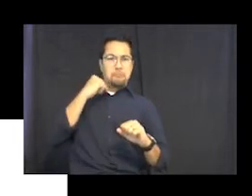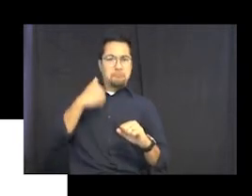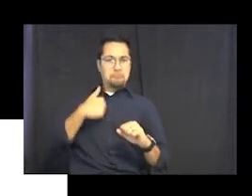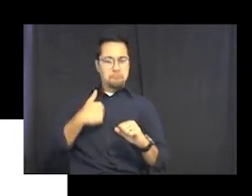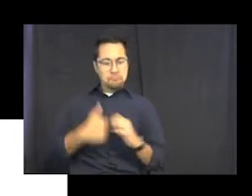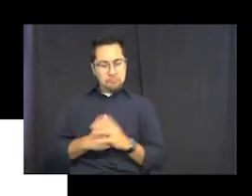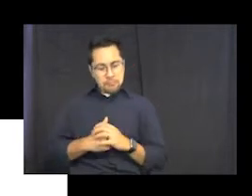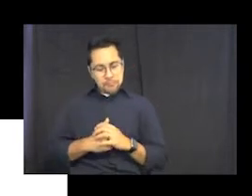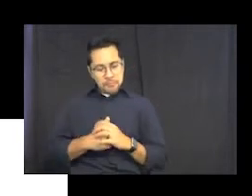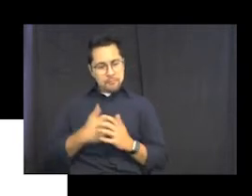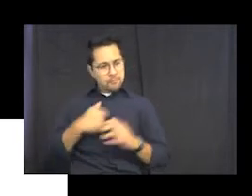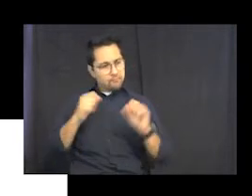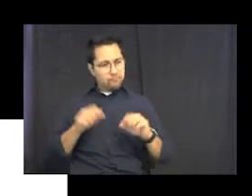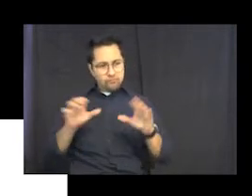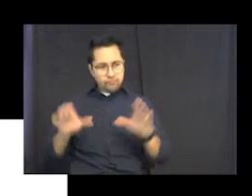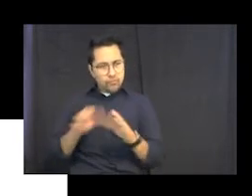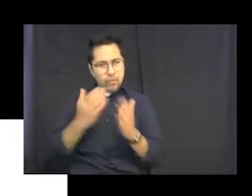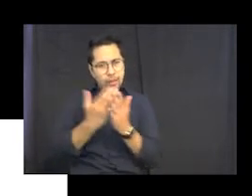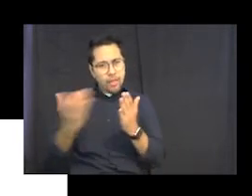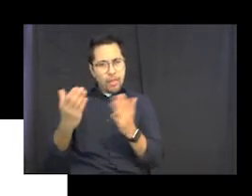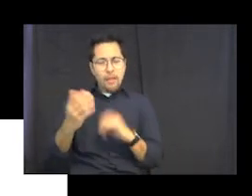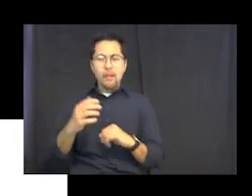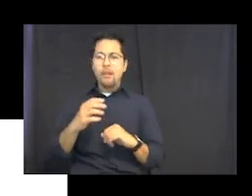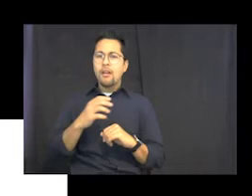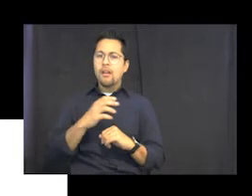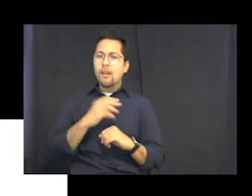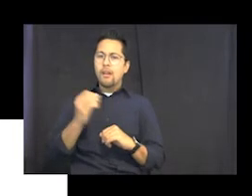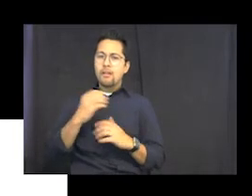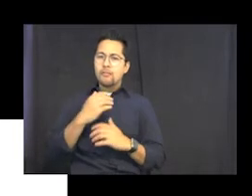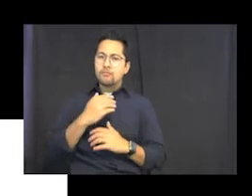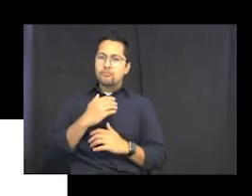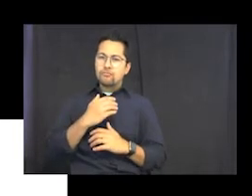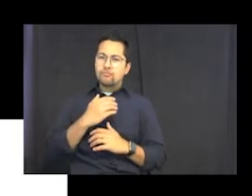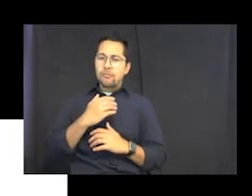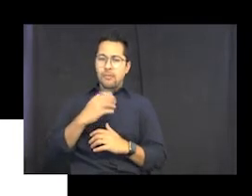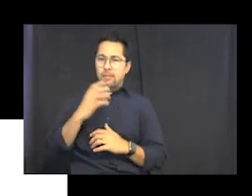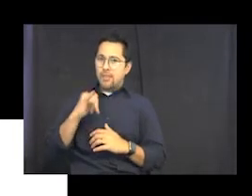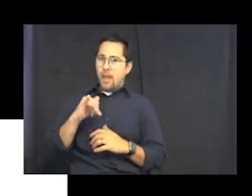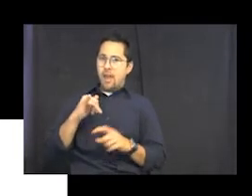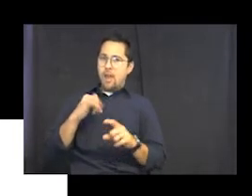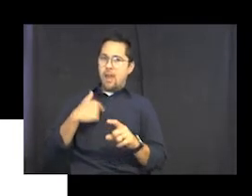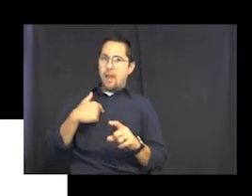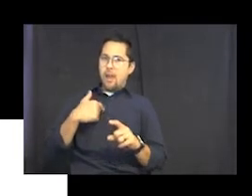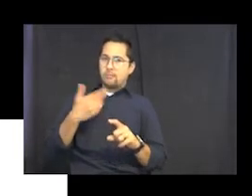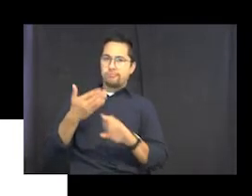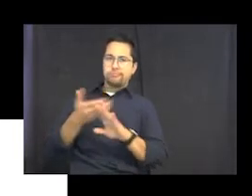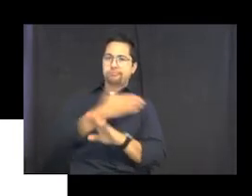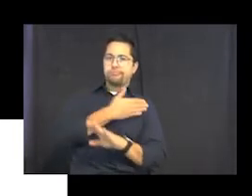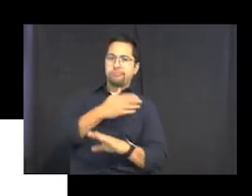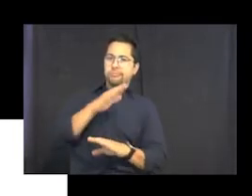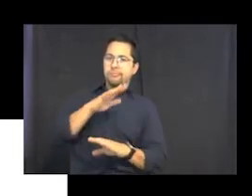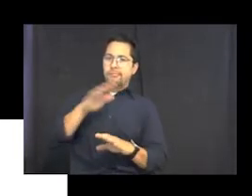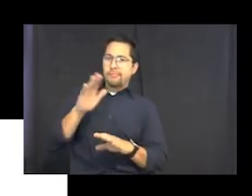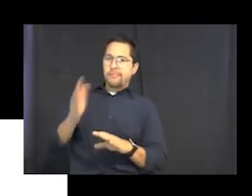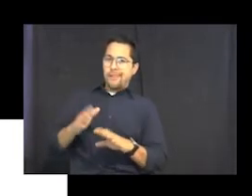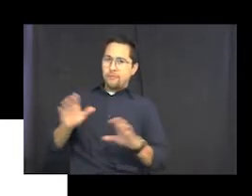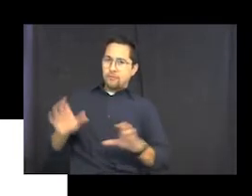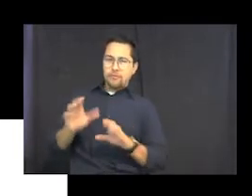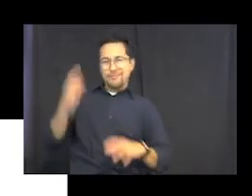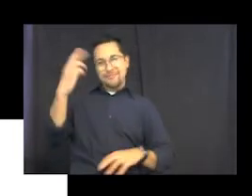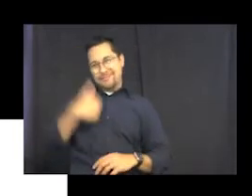I can do things and enjoy that I didn't get to do since I had a